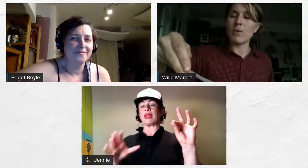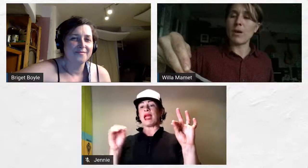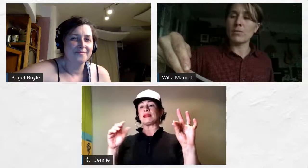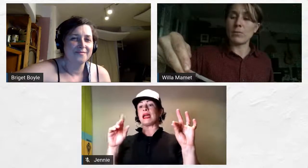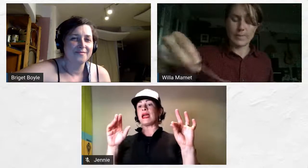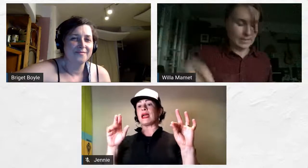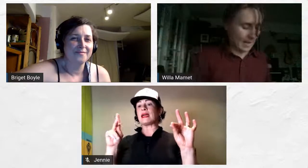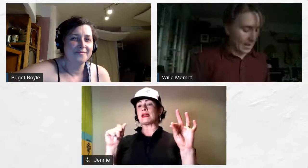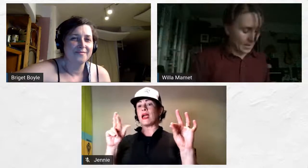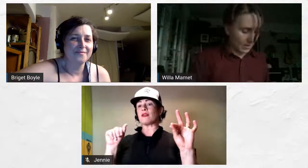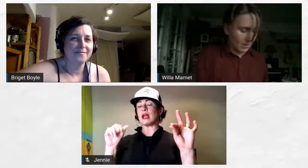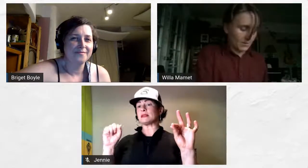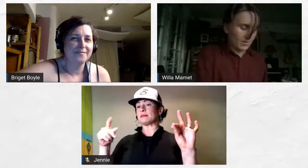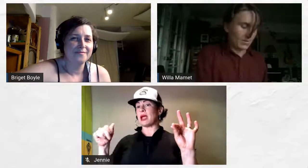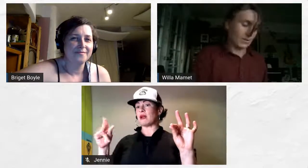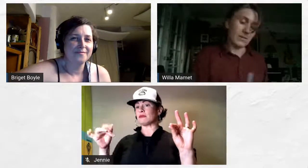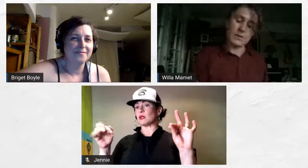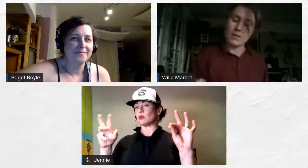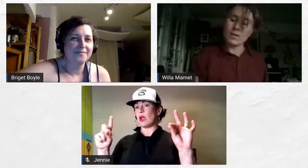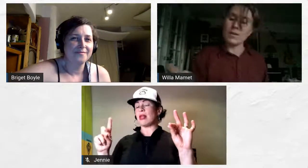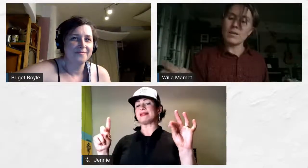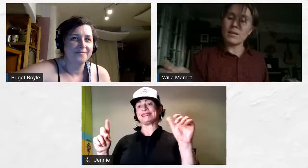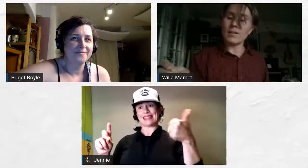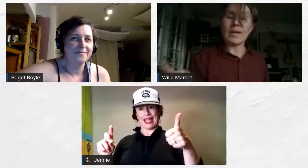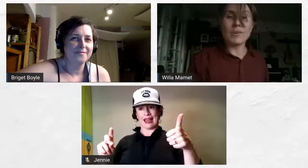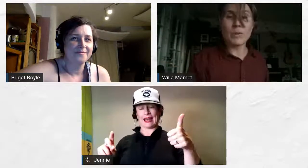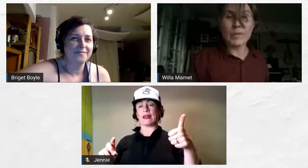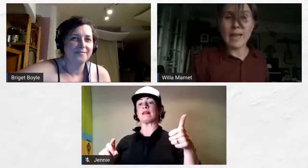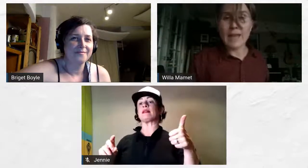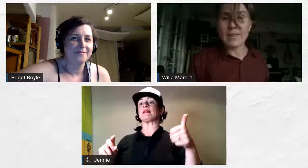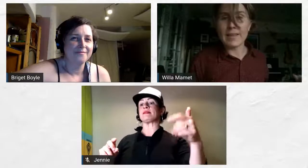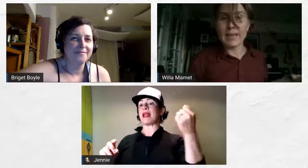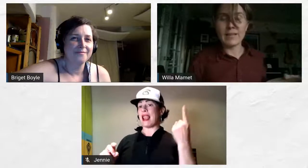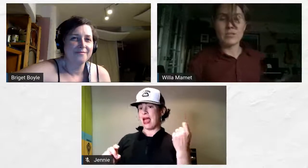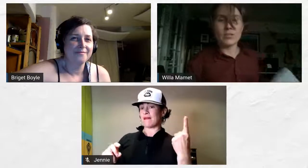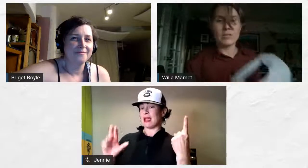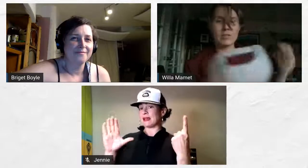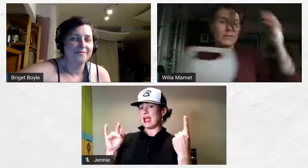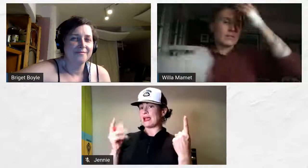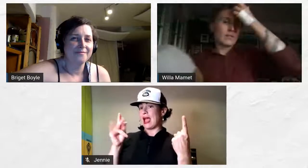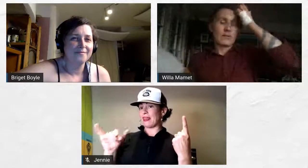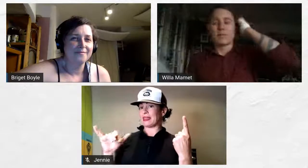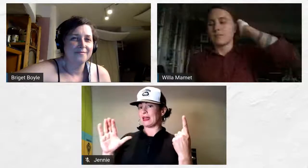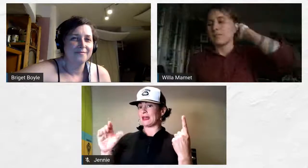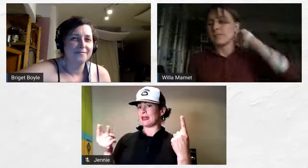Karis Barenwald will be 10. 11 will be Kathy Gage.